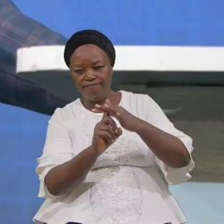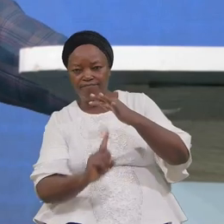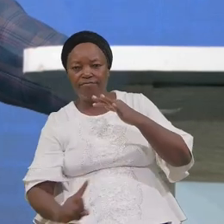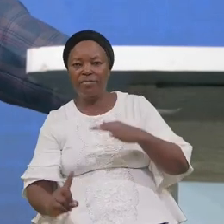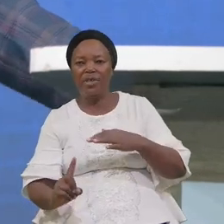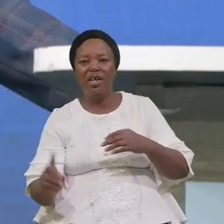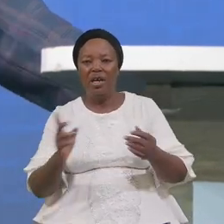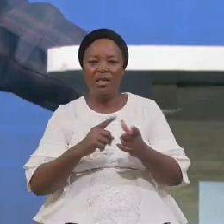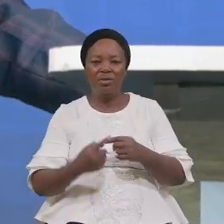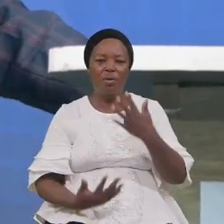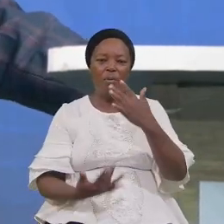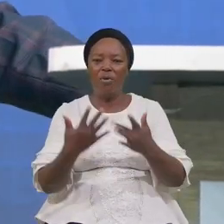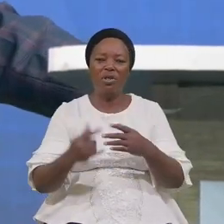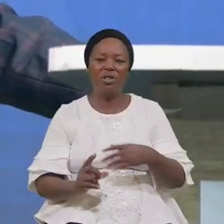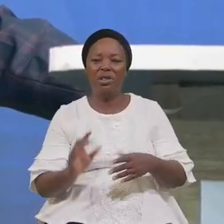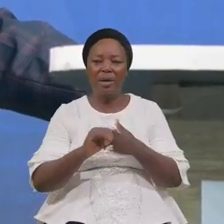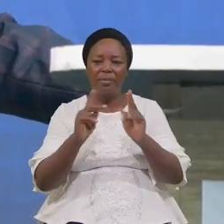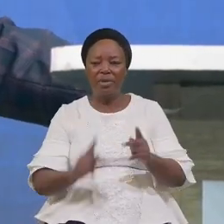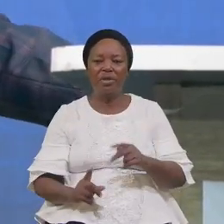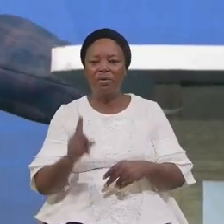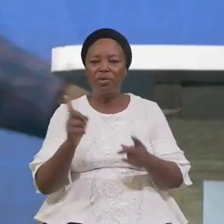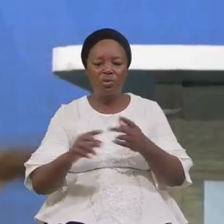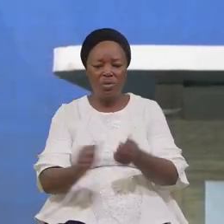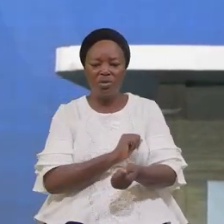up, to destroy him.